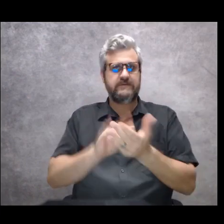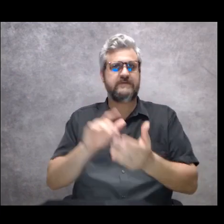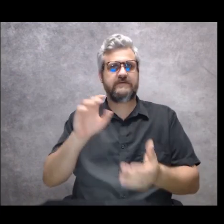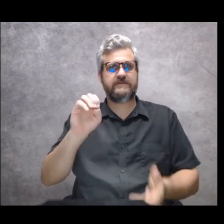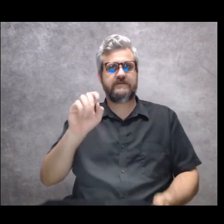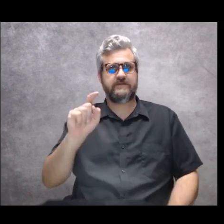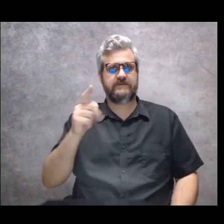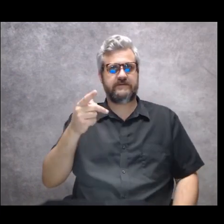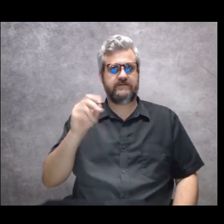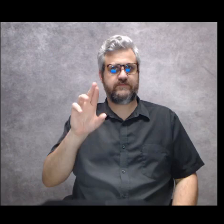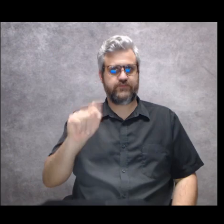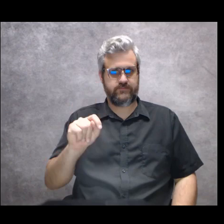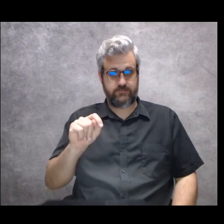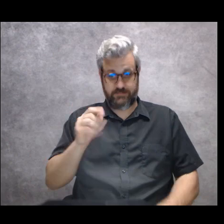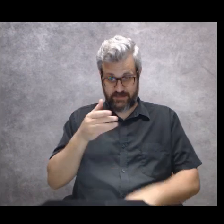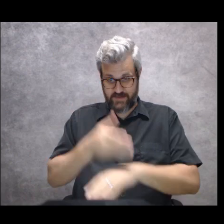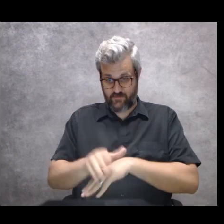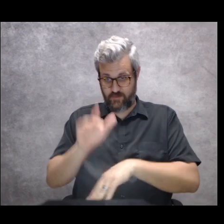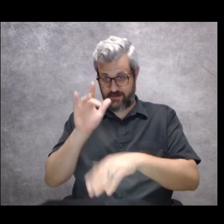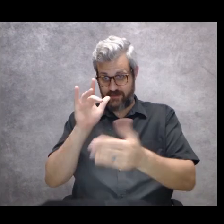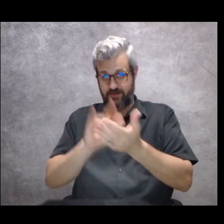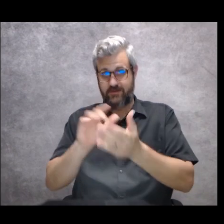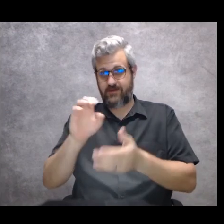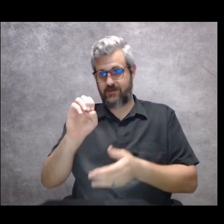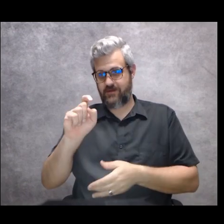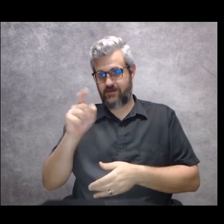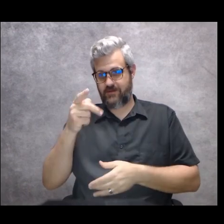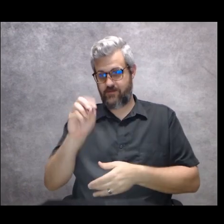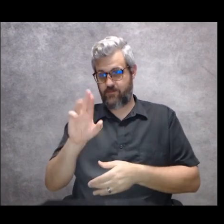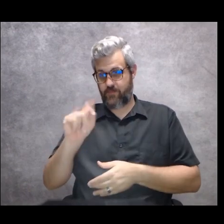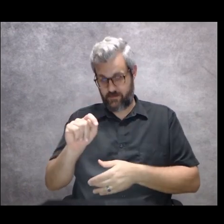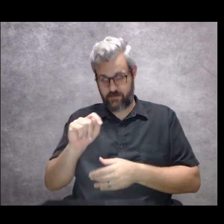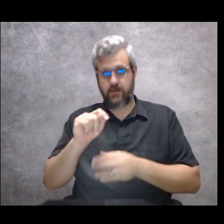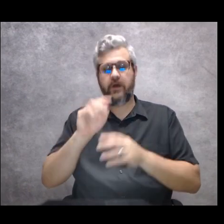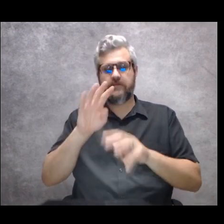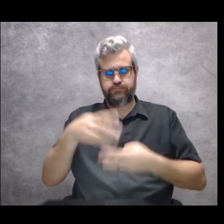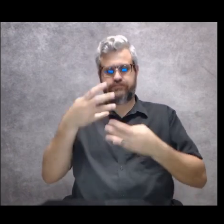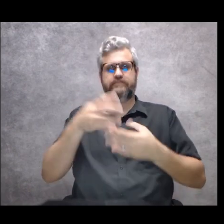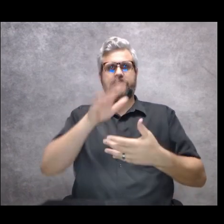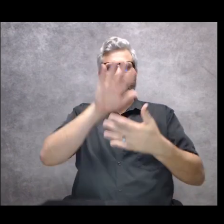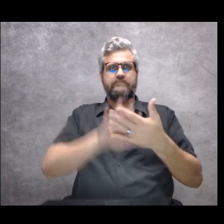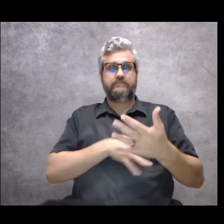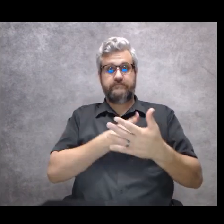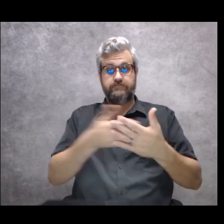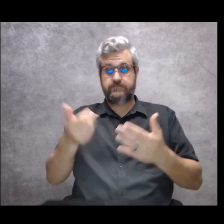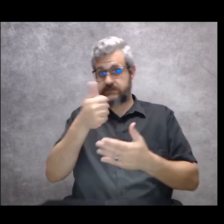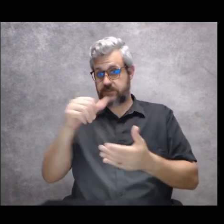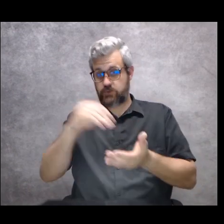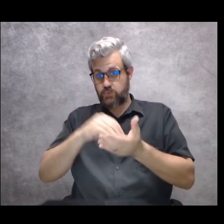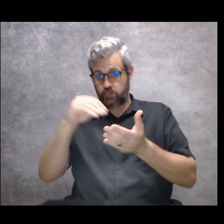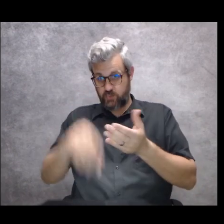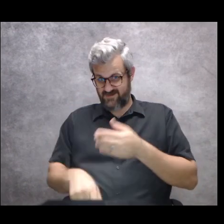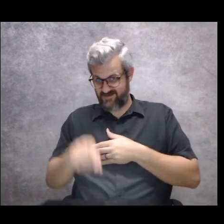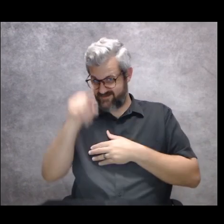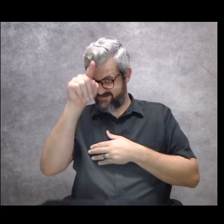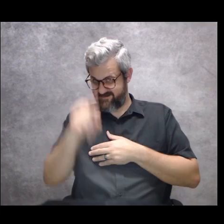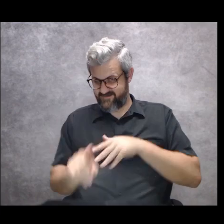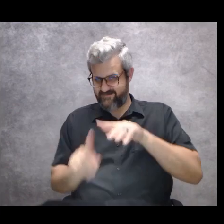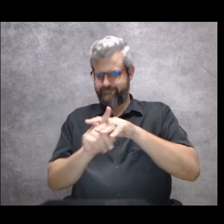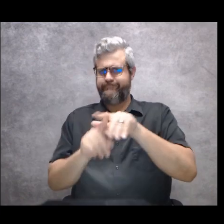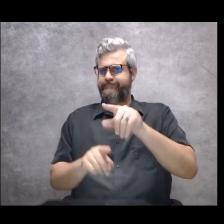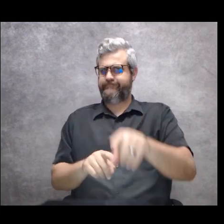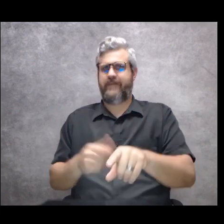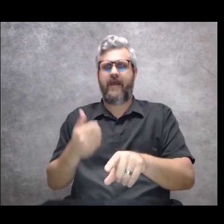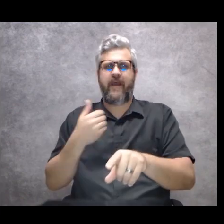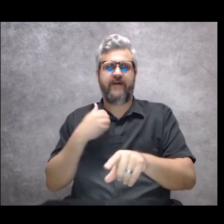After clicking Export, a spreadsheet will generate with any students for the district that have an invalid gifted category